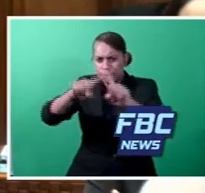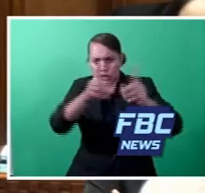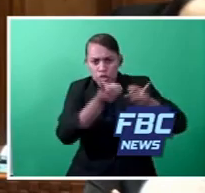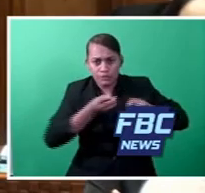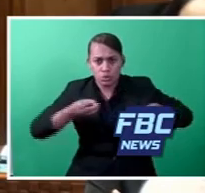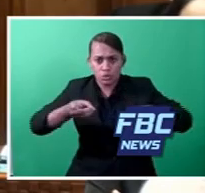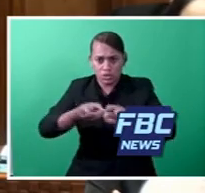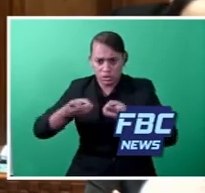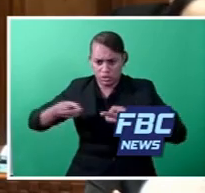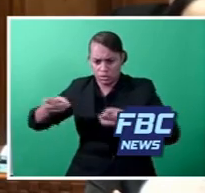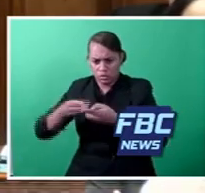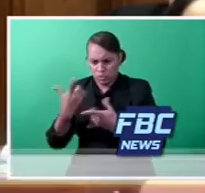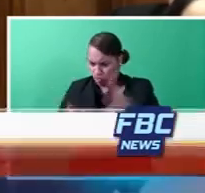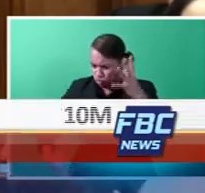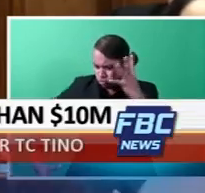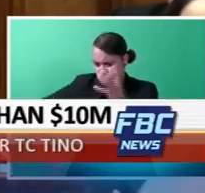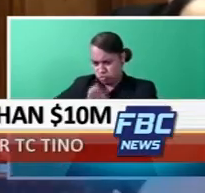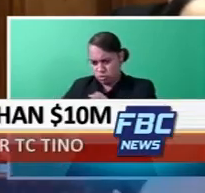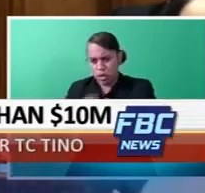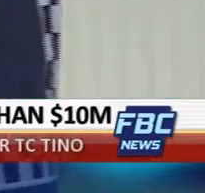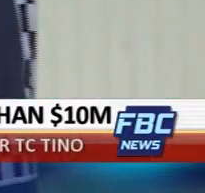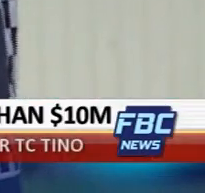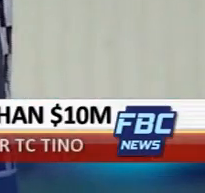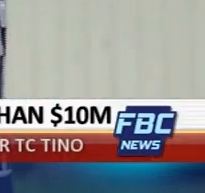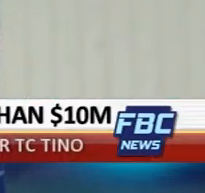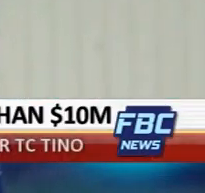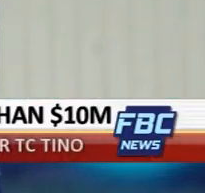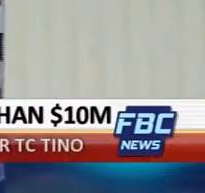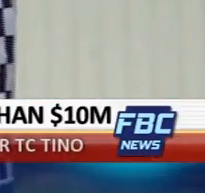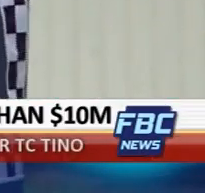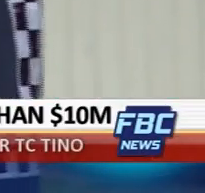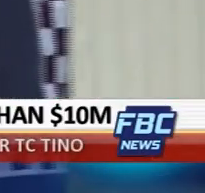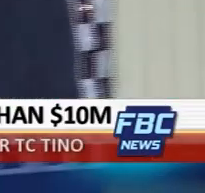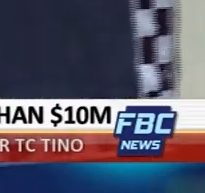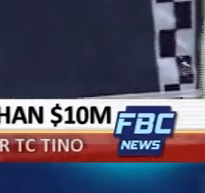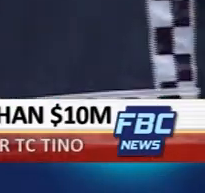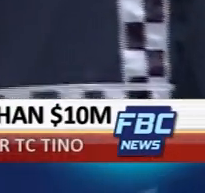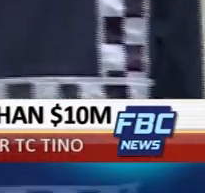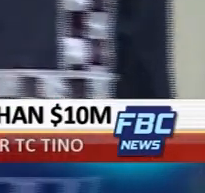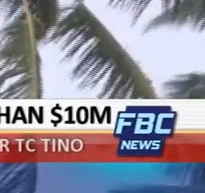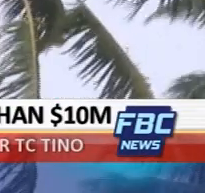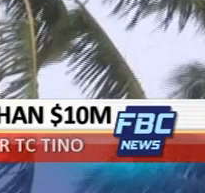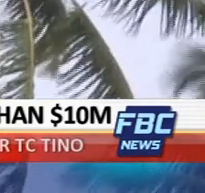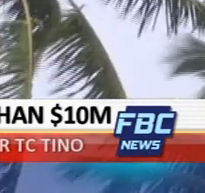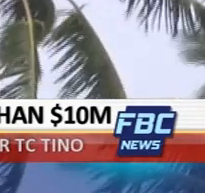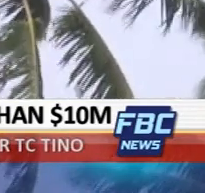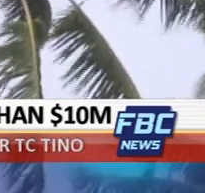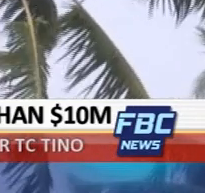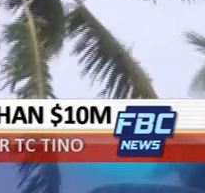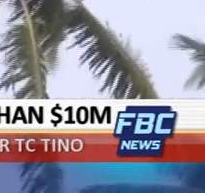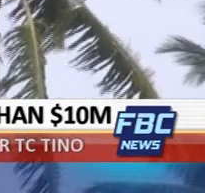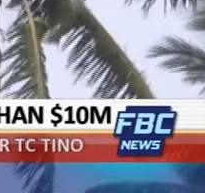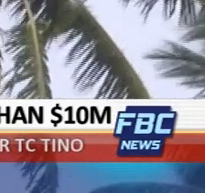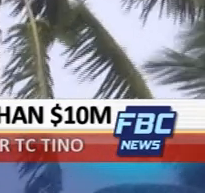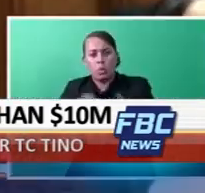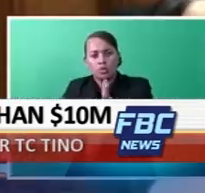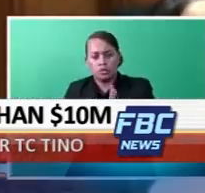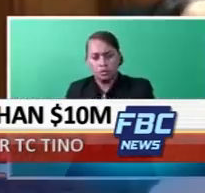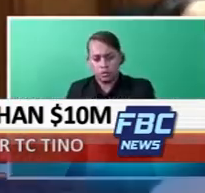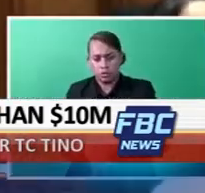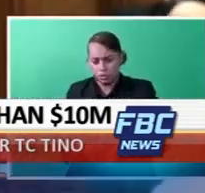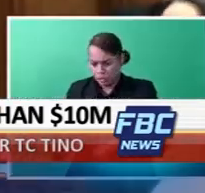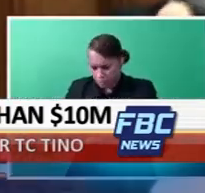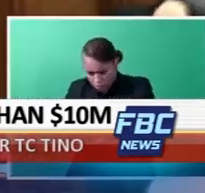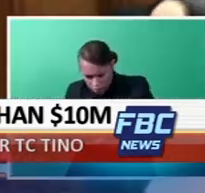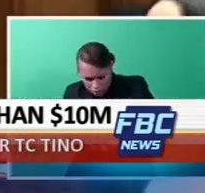total damages incurred by Tropical Cyclone Tino. 2 lives, that of a father and a daughter, were also lost during Tropical Cyclone Tino. The